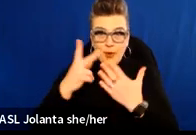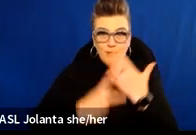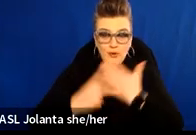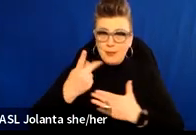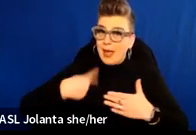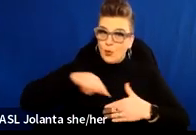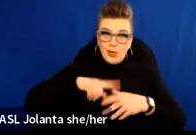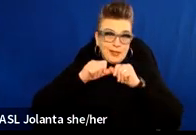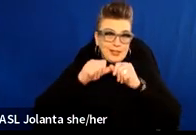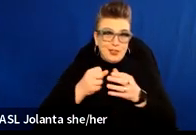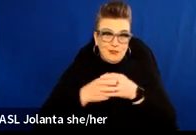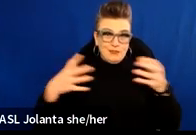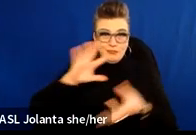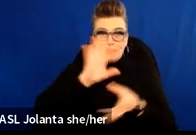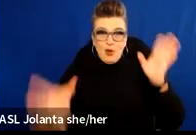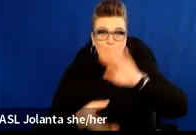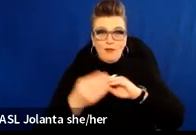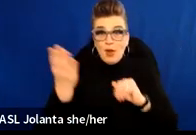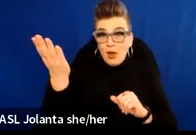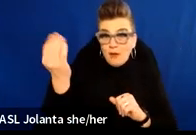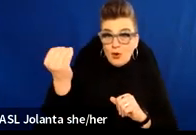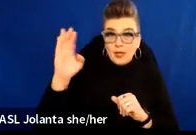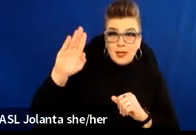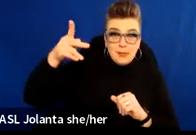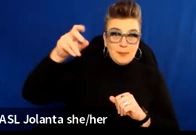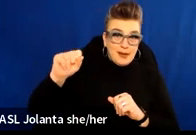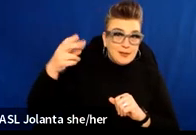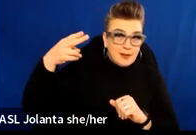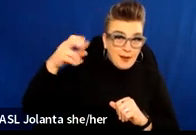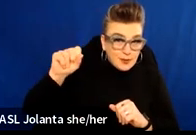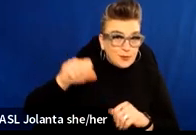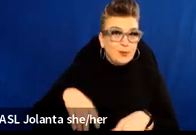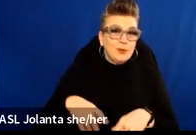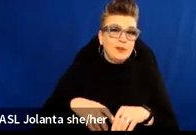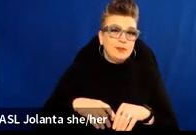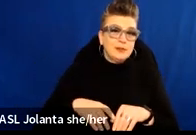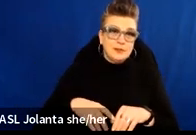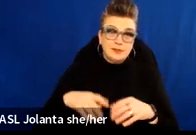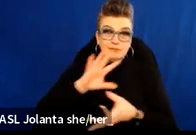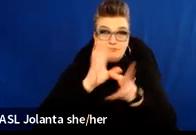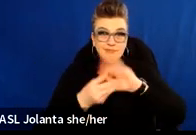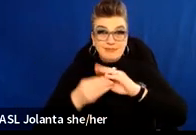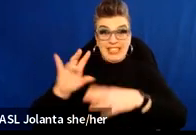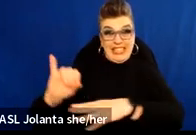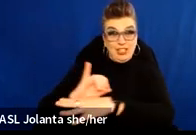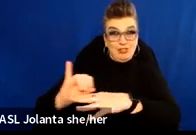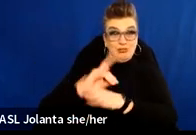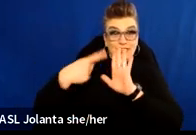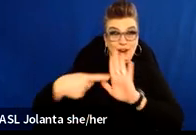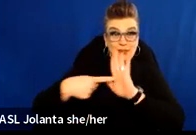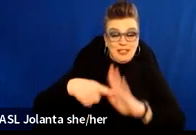across 14 bps secondary schools with 27 unique industry areas represented so when the